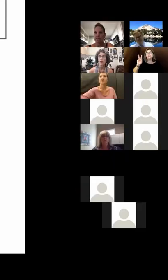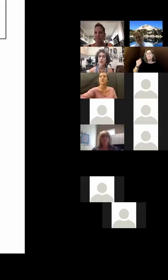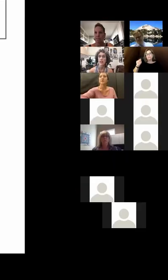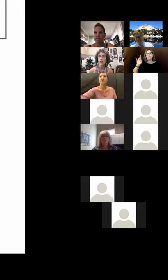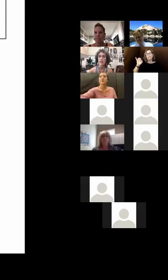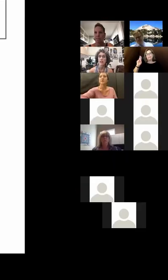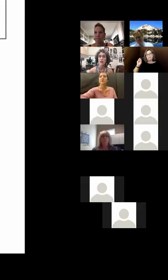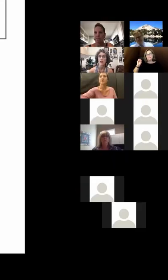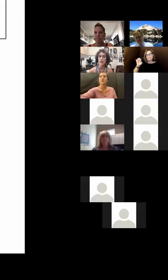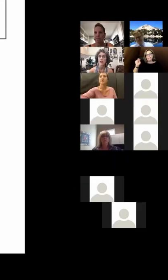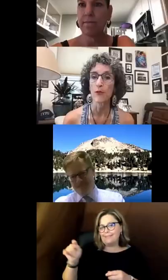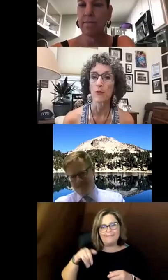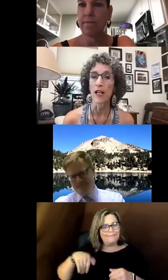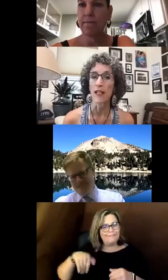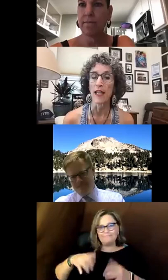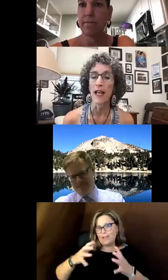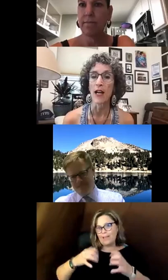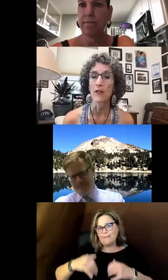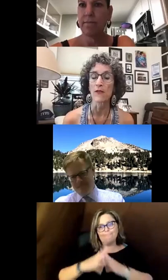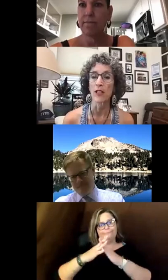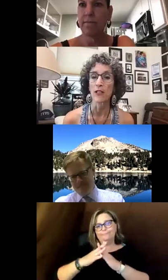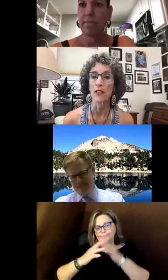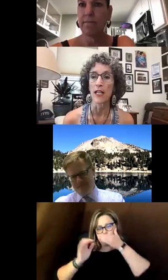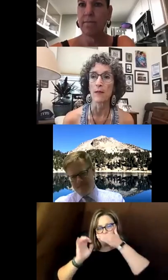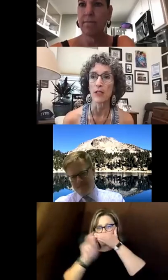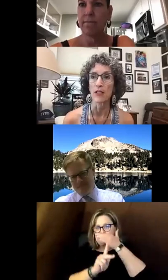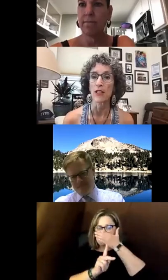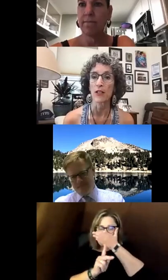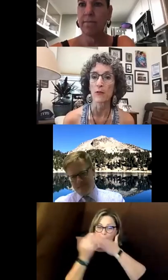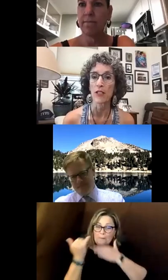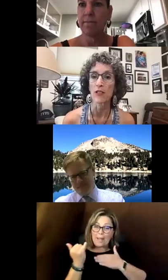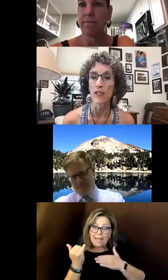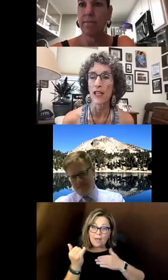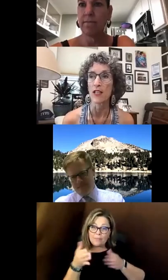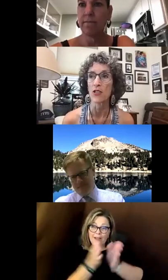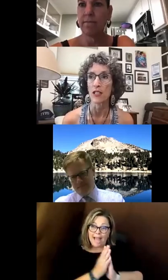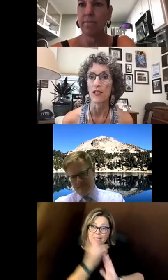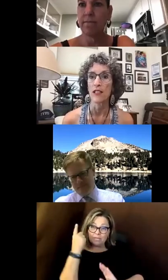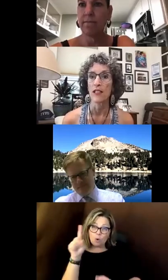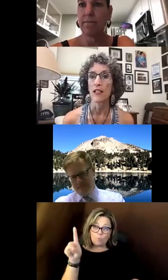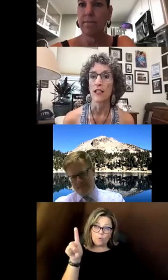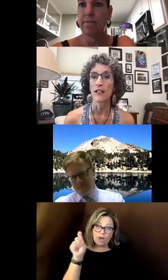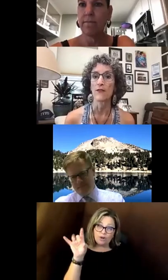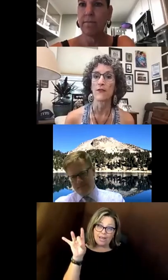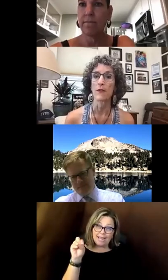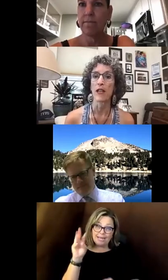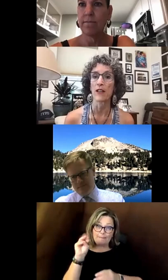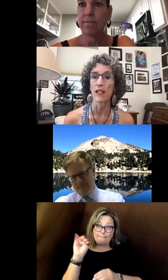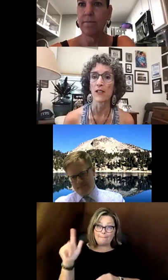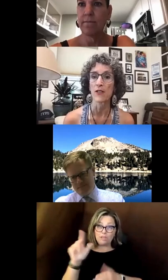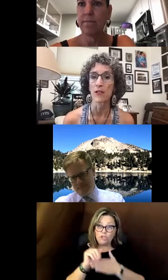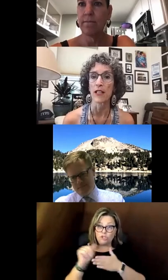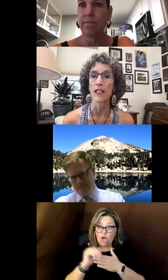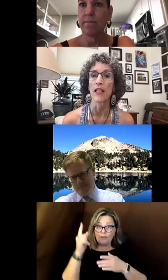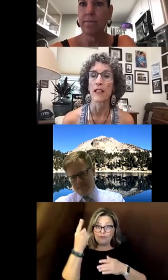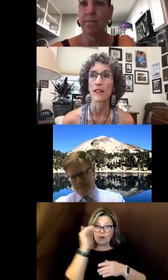proposal that is going through right now is for $180 million regionalization of the Paradise